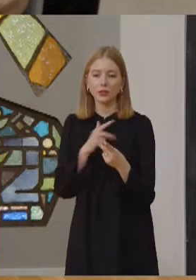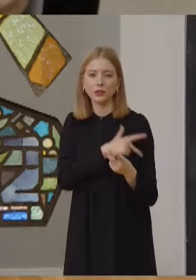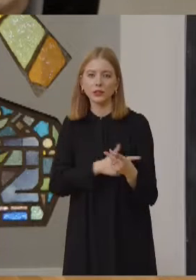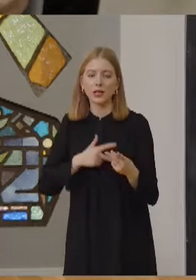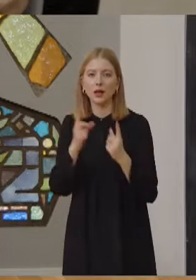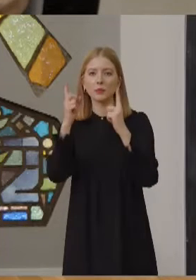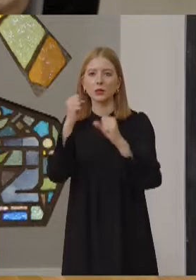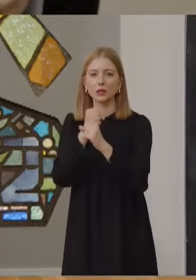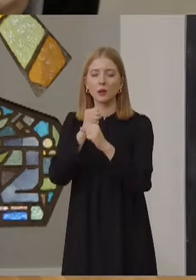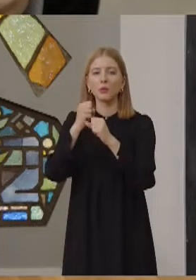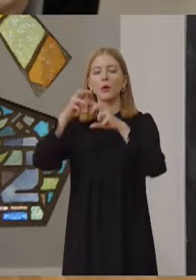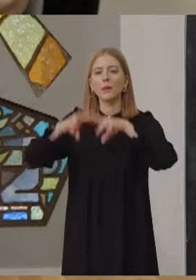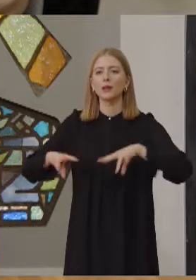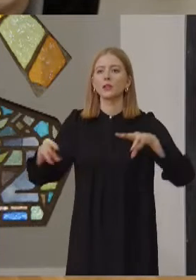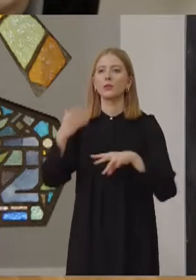started her